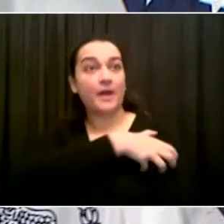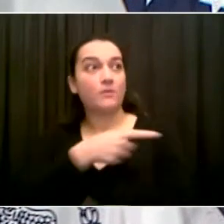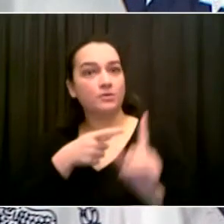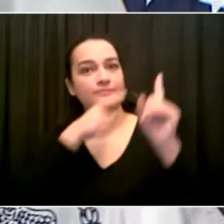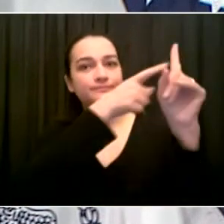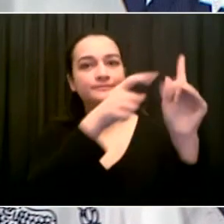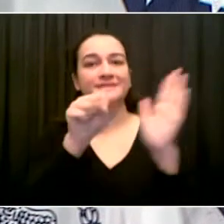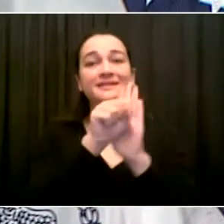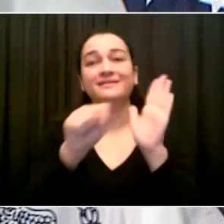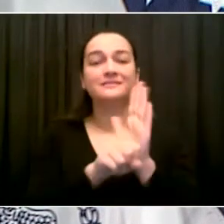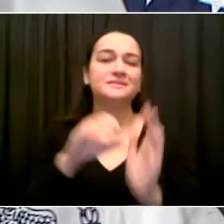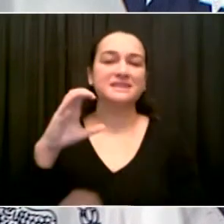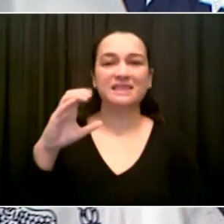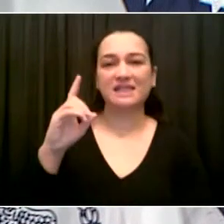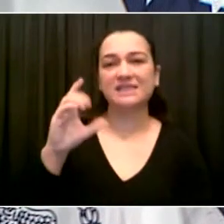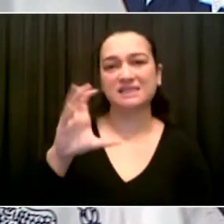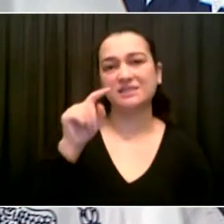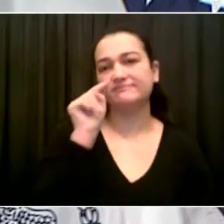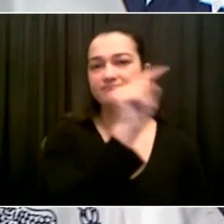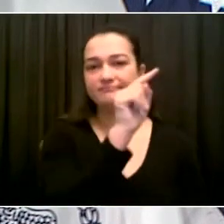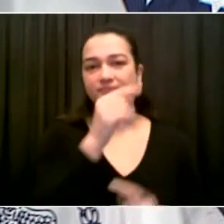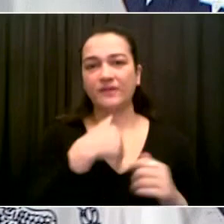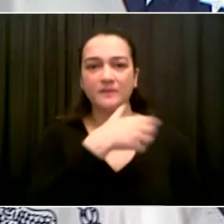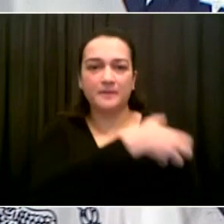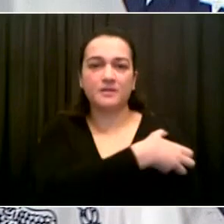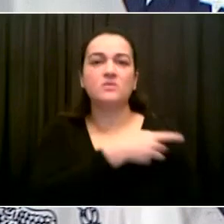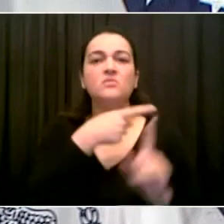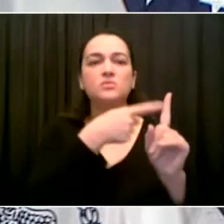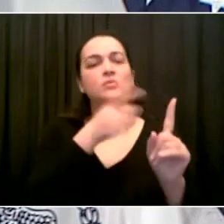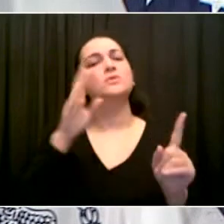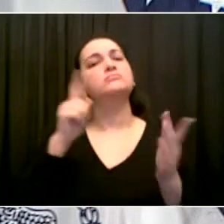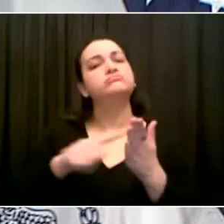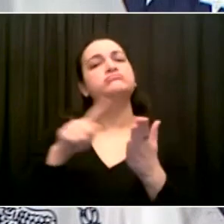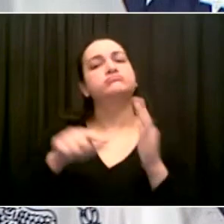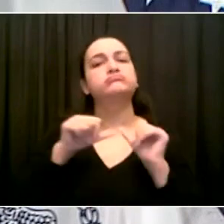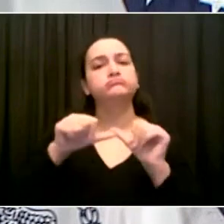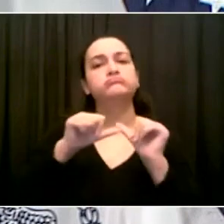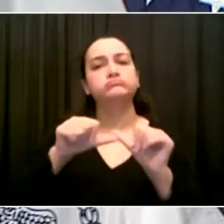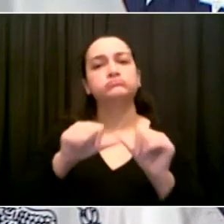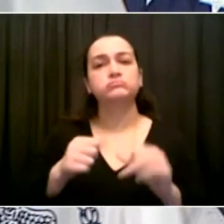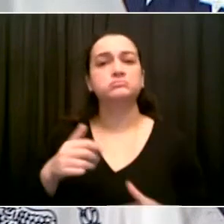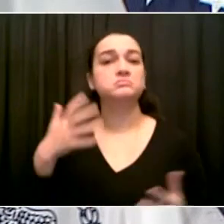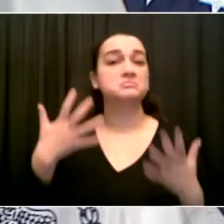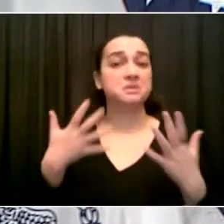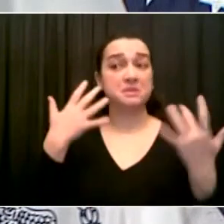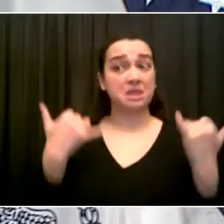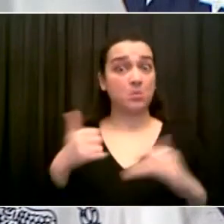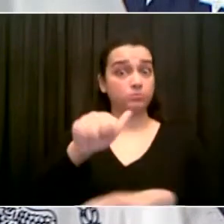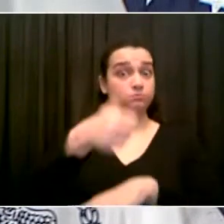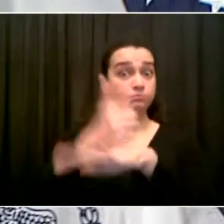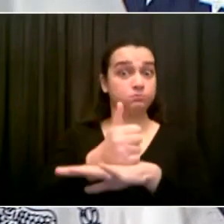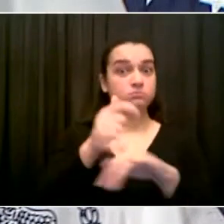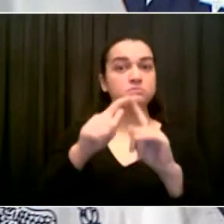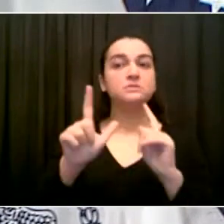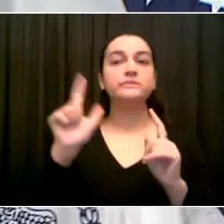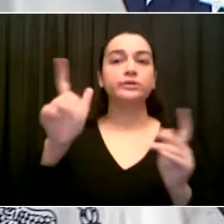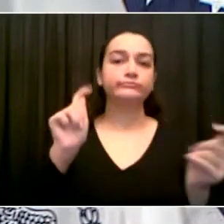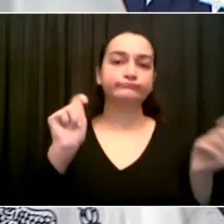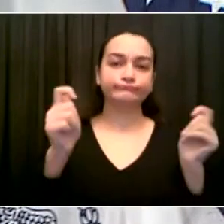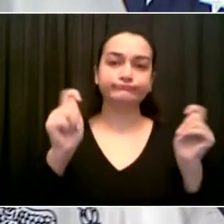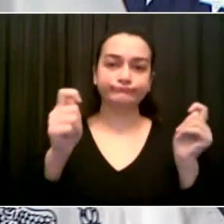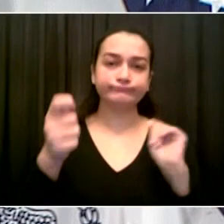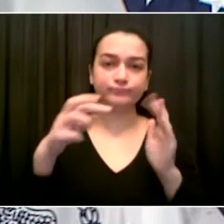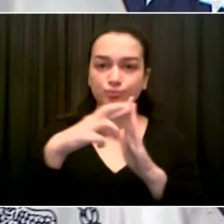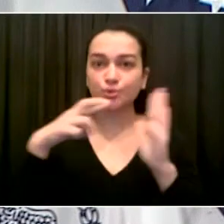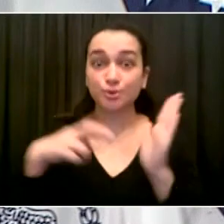go until beaches and pools open, and we're going to constantly watch the data and the science. And if things continue to improve, hopefully